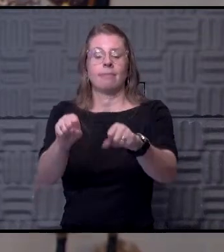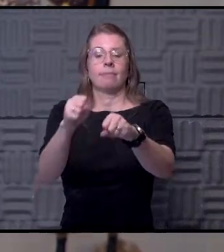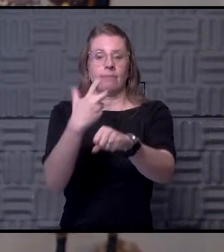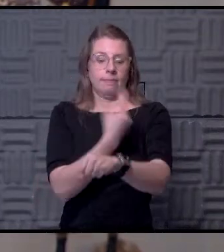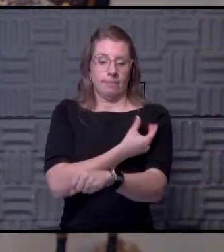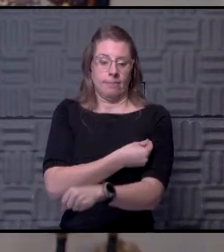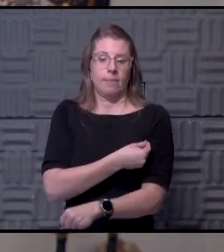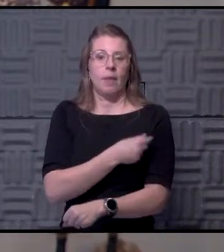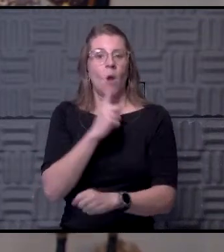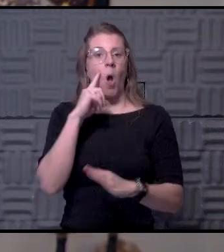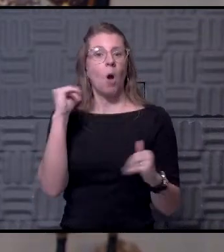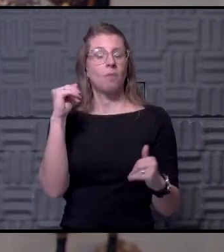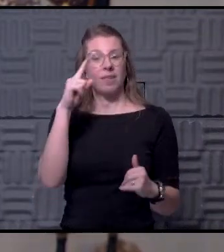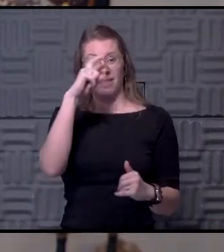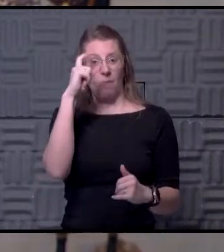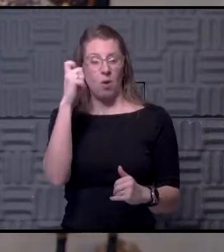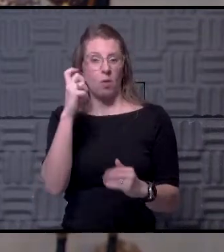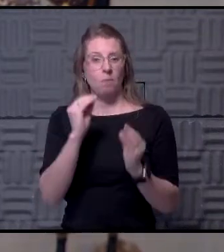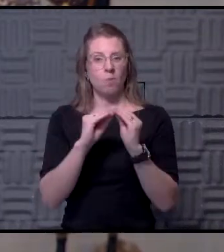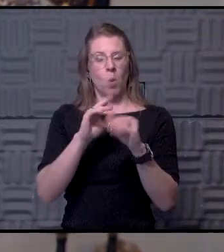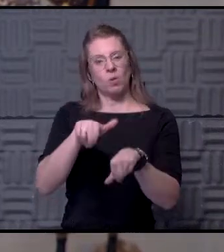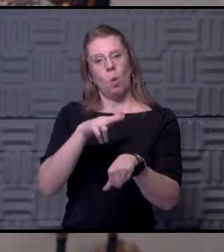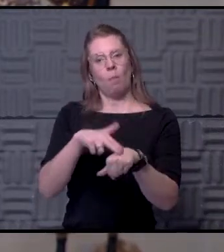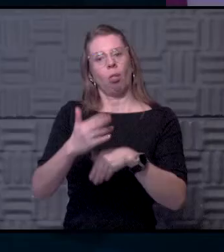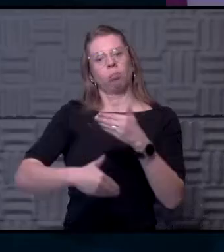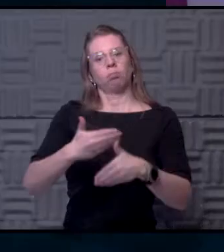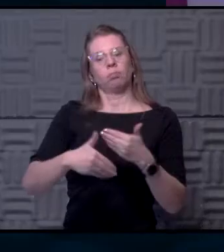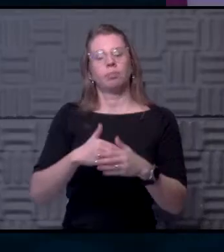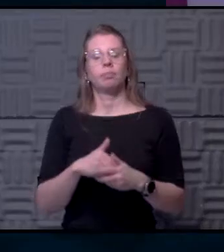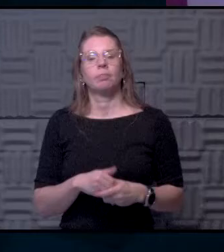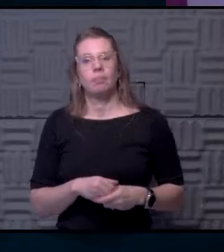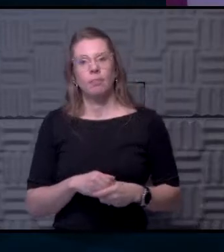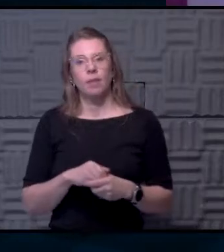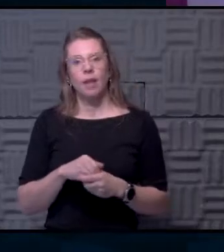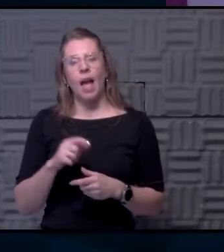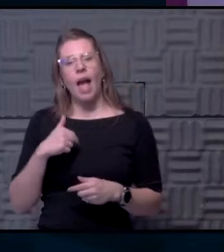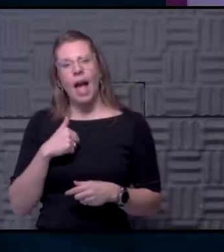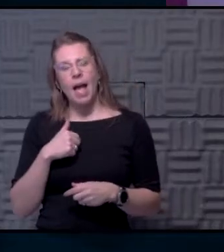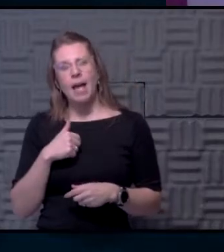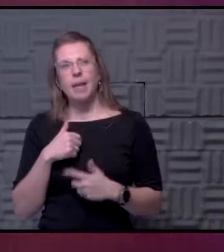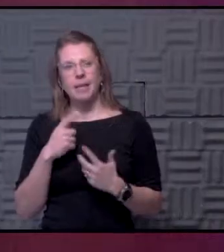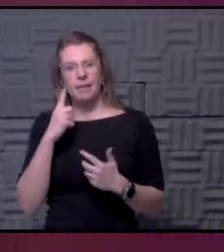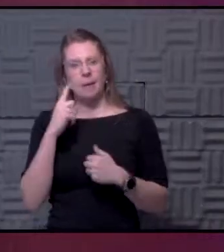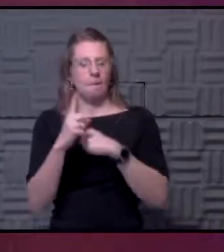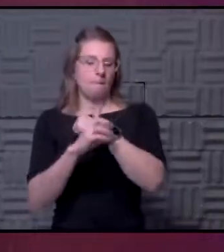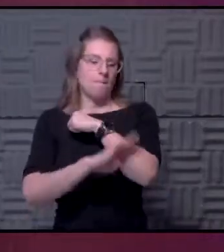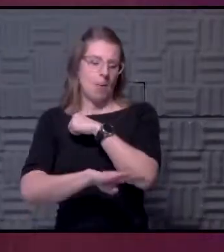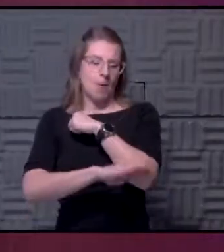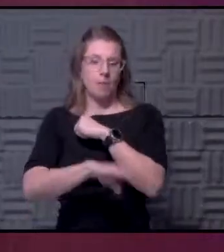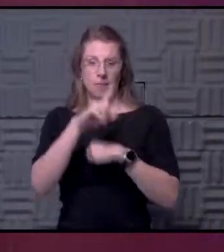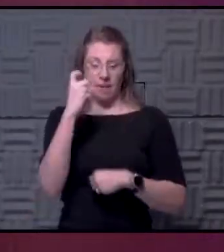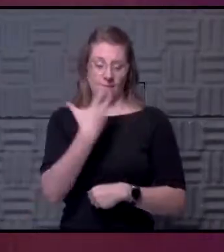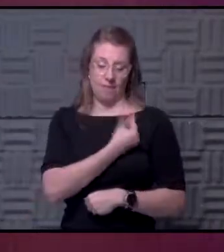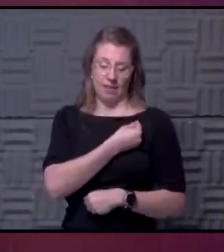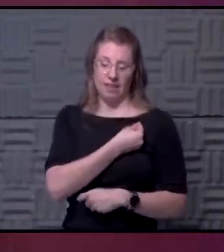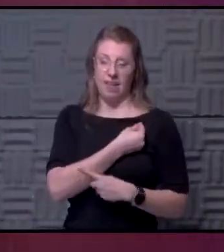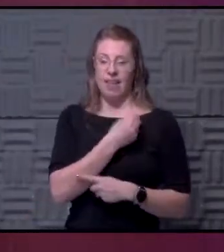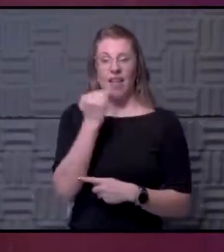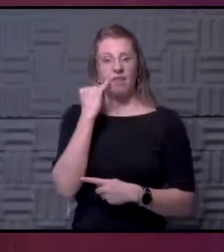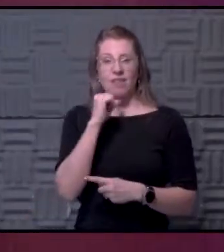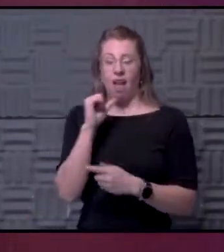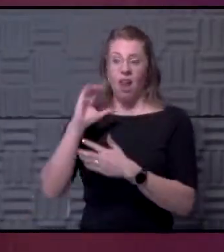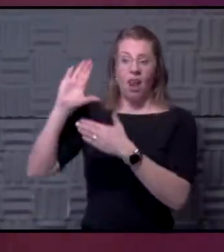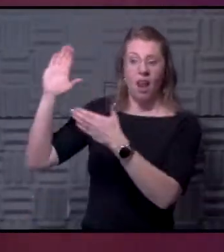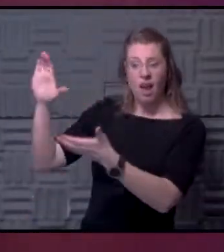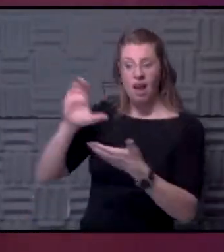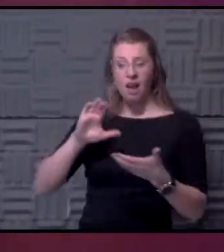by summertime, have a much more normalcy. Yeah, I'm going to bet on the fall, only because I think the vaccine, if we don't get it in large